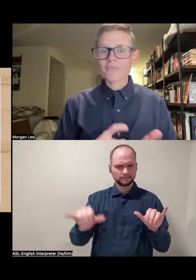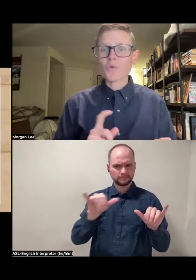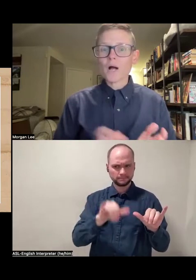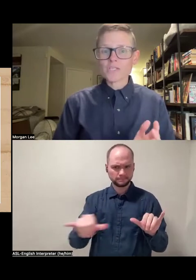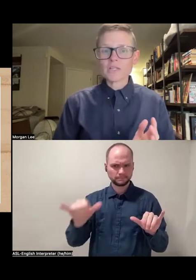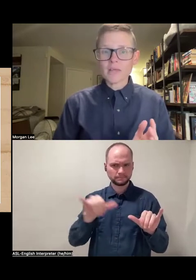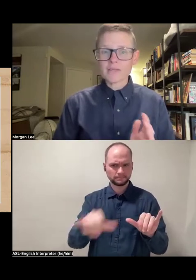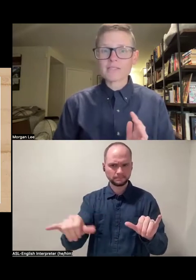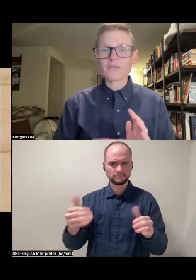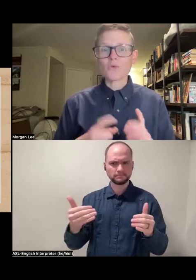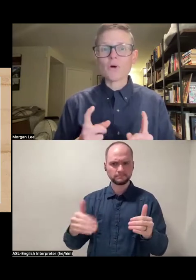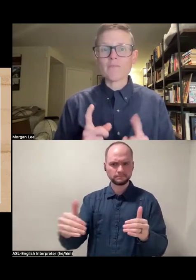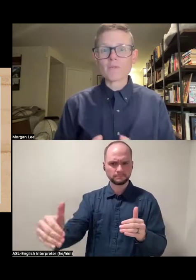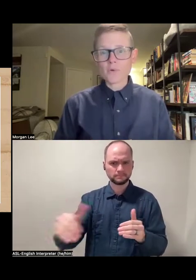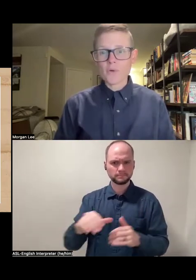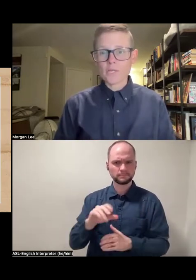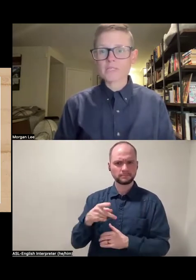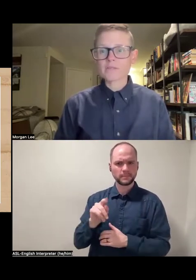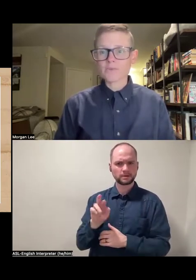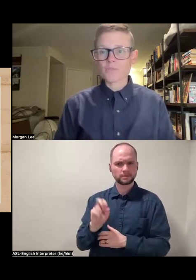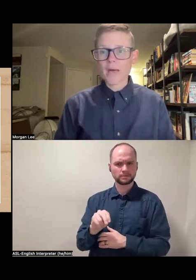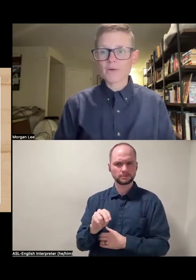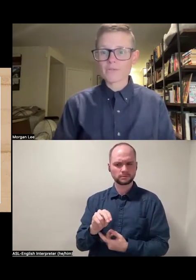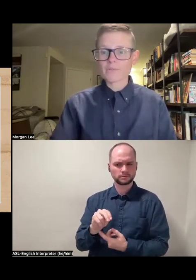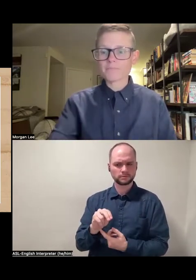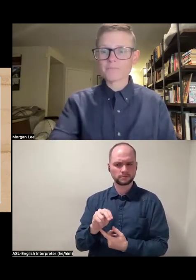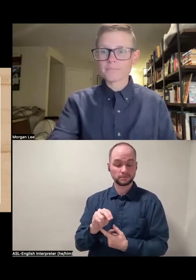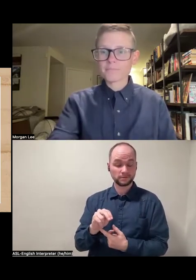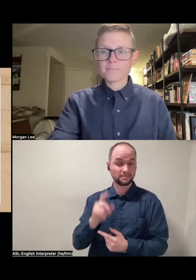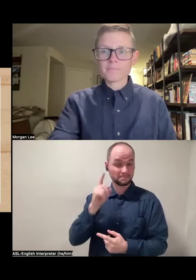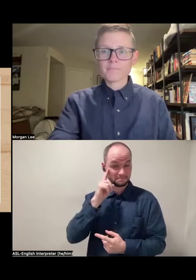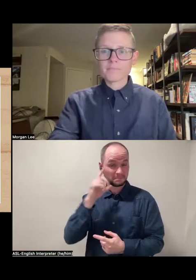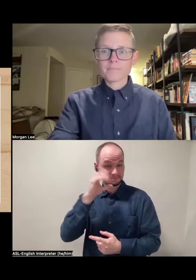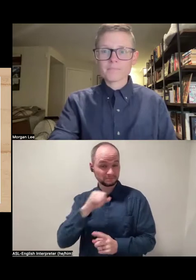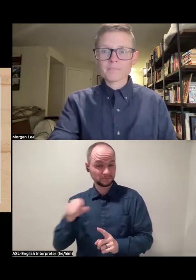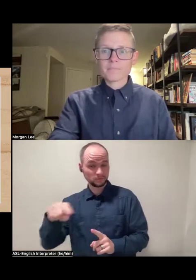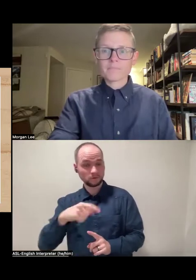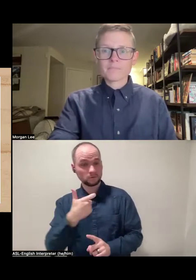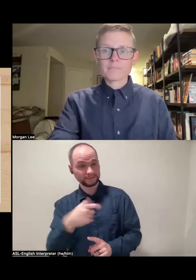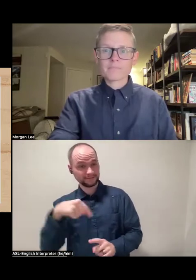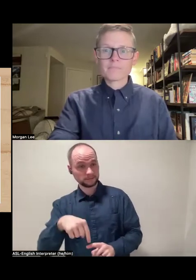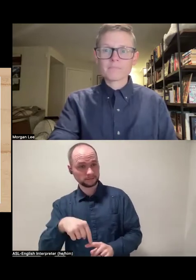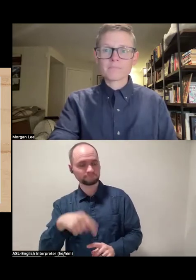is that if you're watching this, you have also noticed certain patterns.